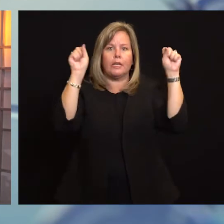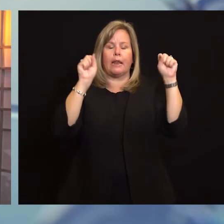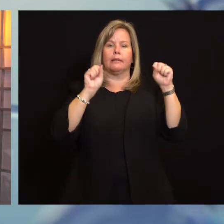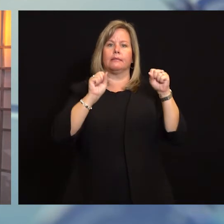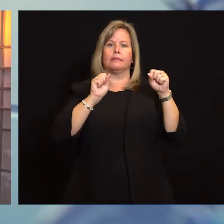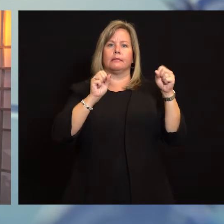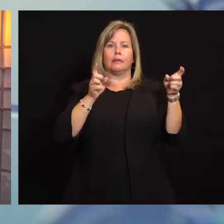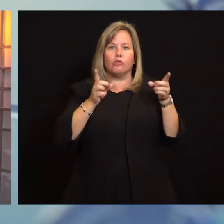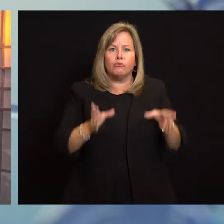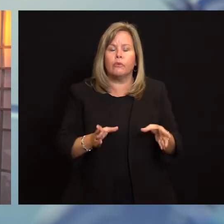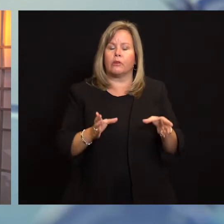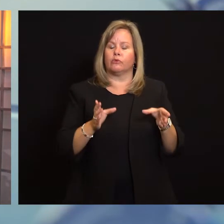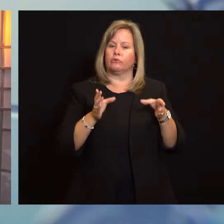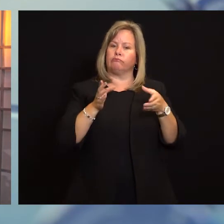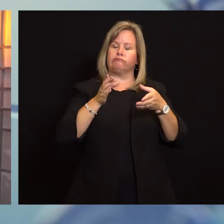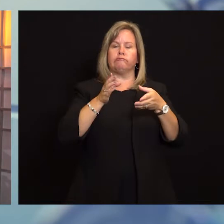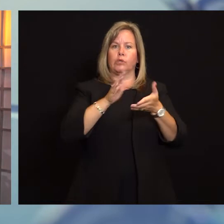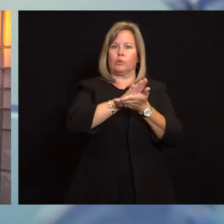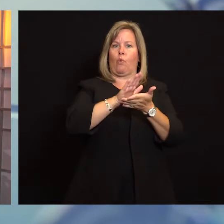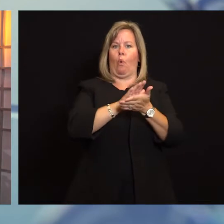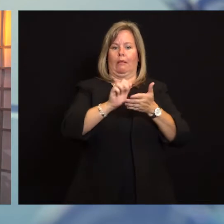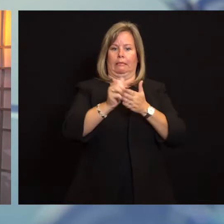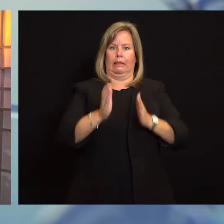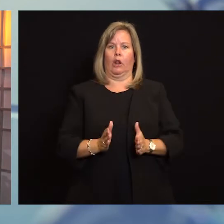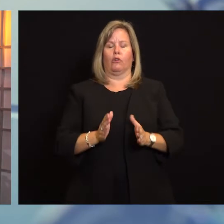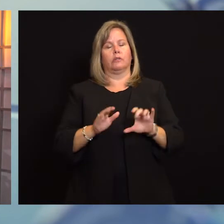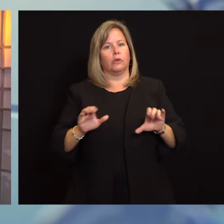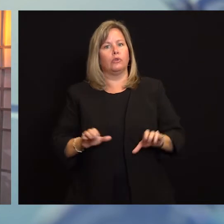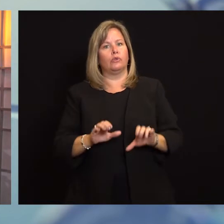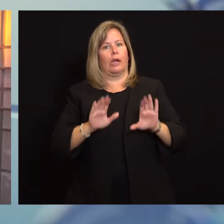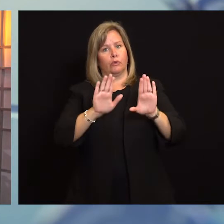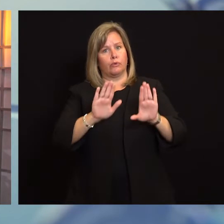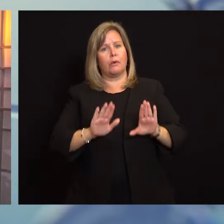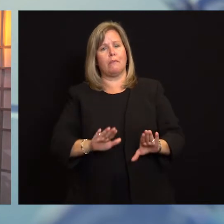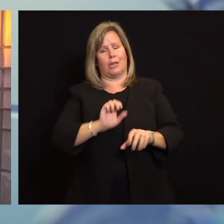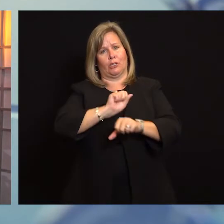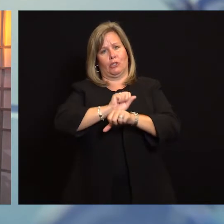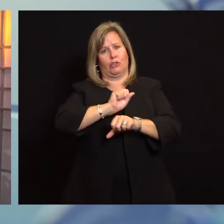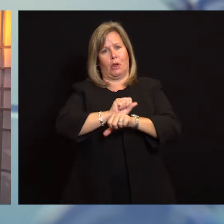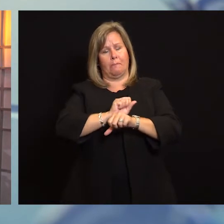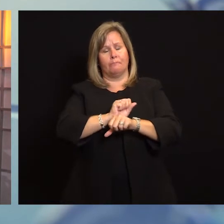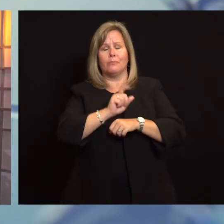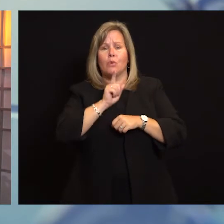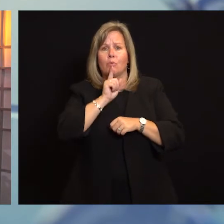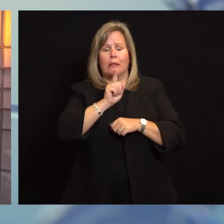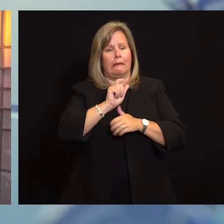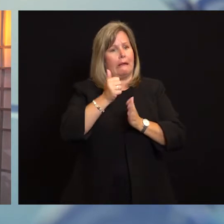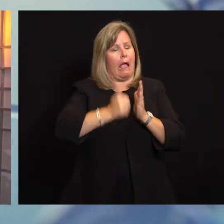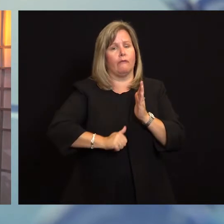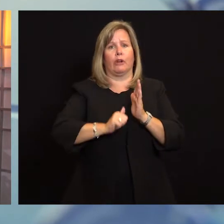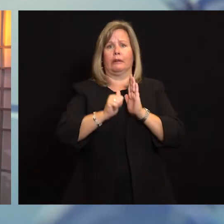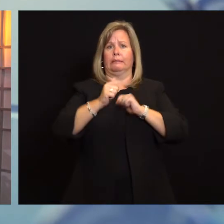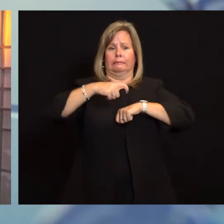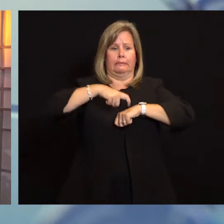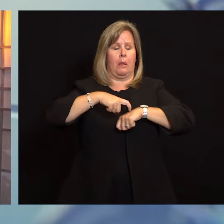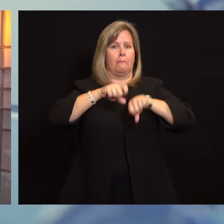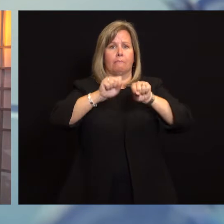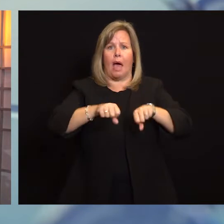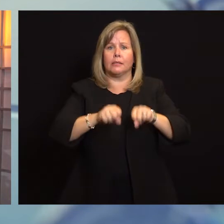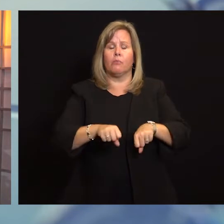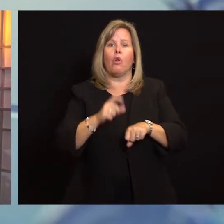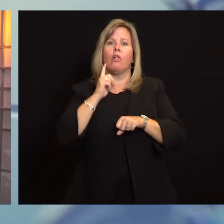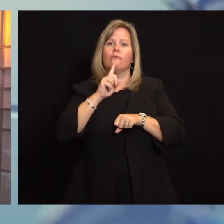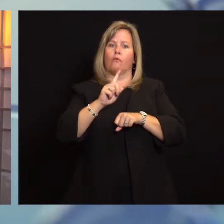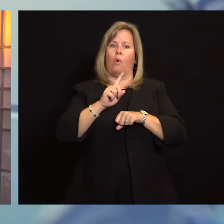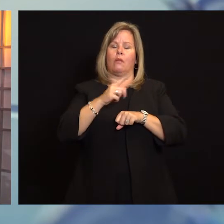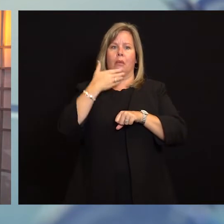school districts have really done a tremendous job. They've taken advantage of every moment possible to come up with the